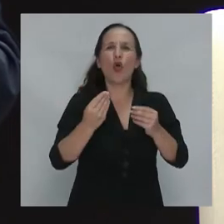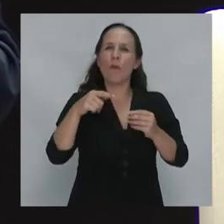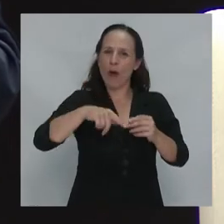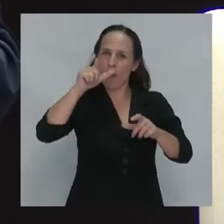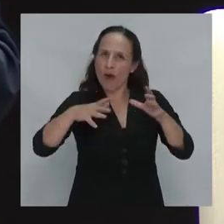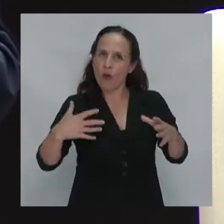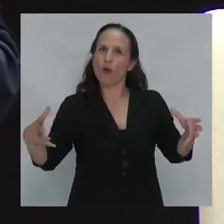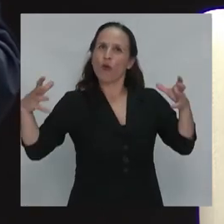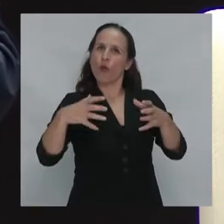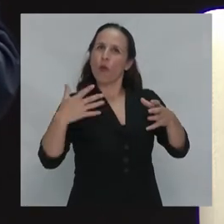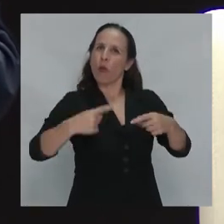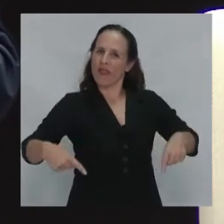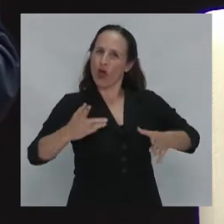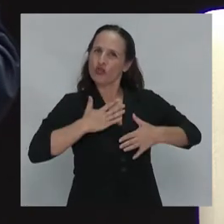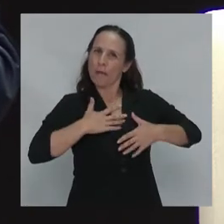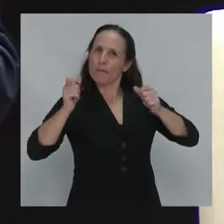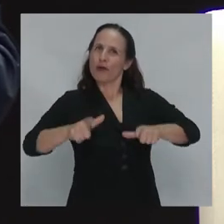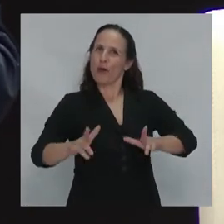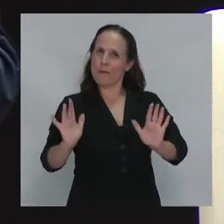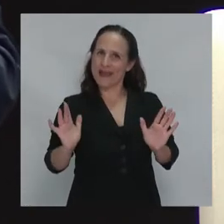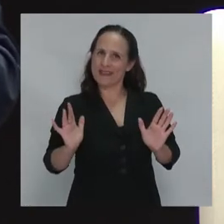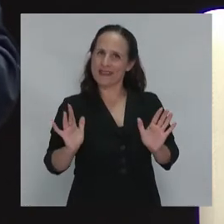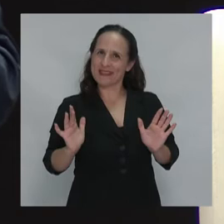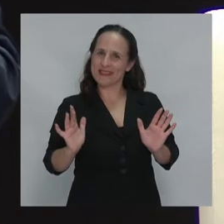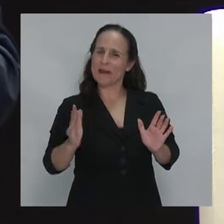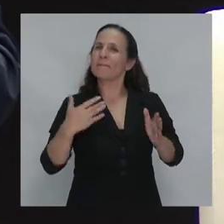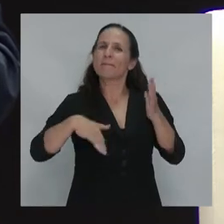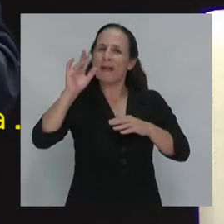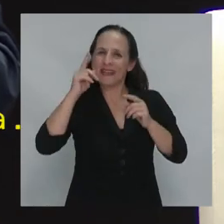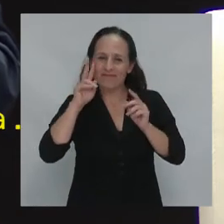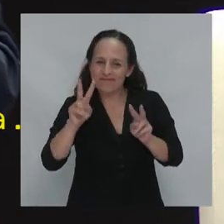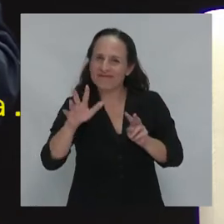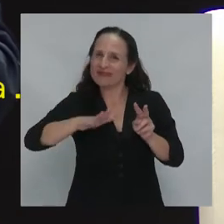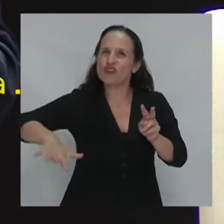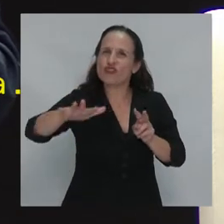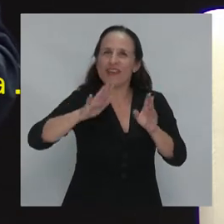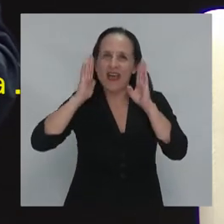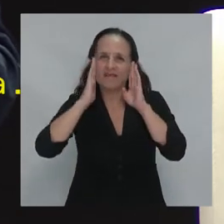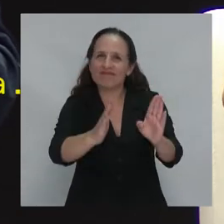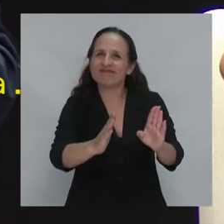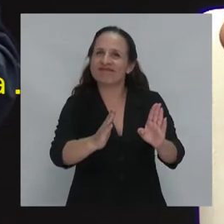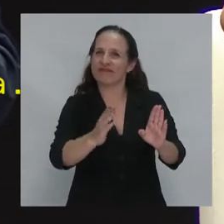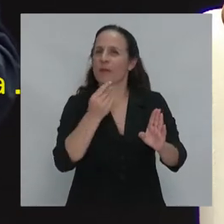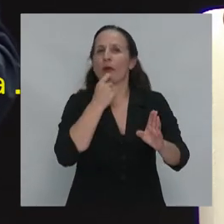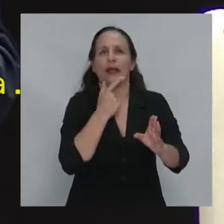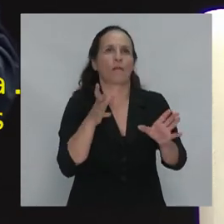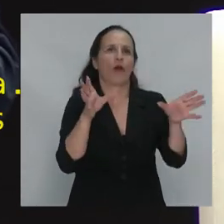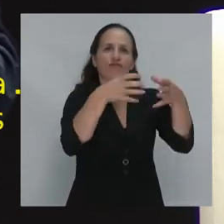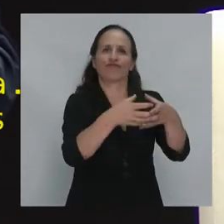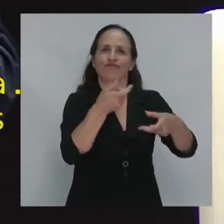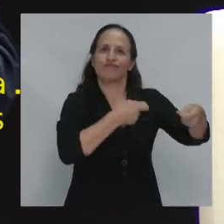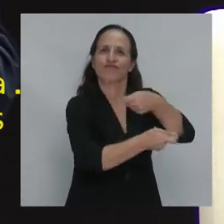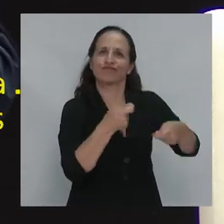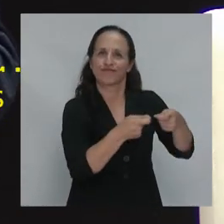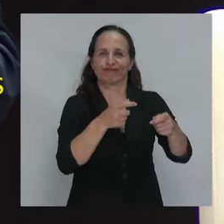society's strategic key sectors. The financial sector, the digital high-tech sector, energy and